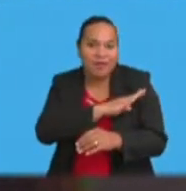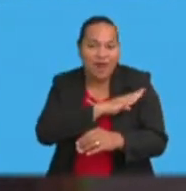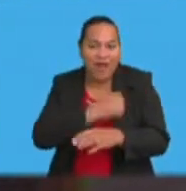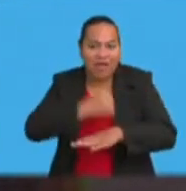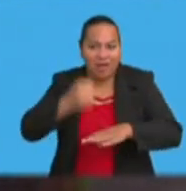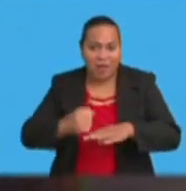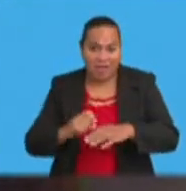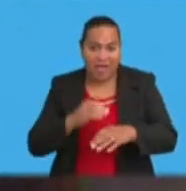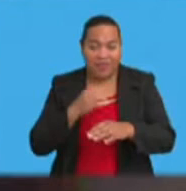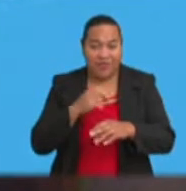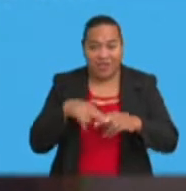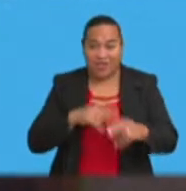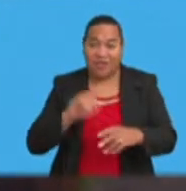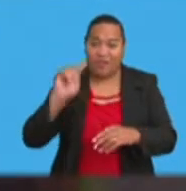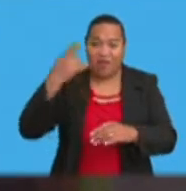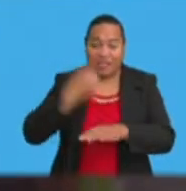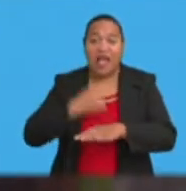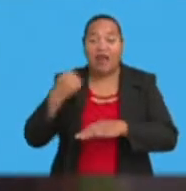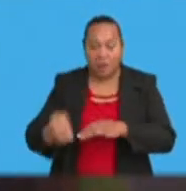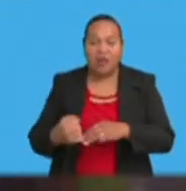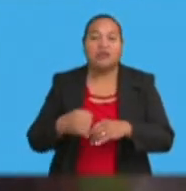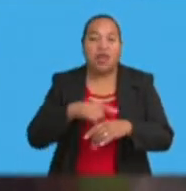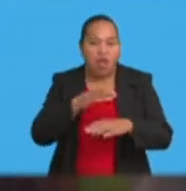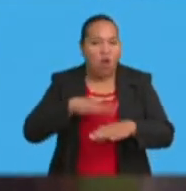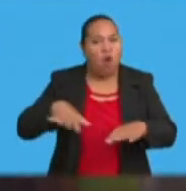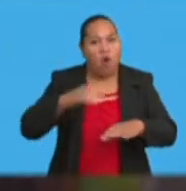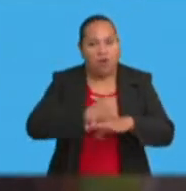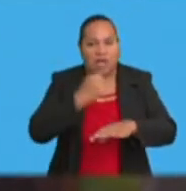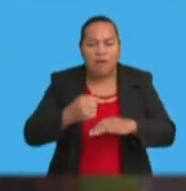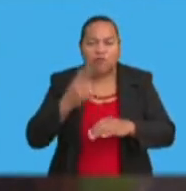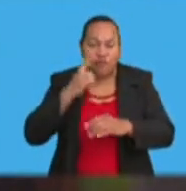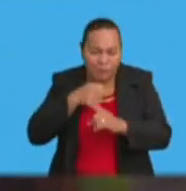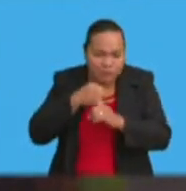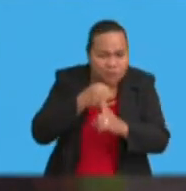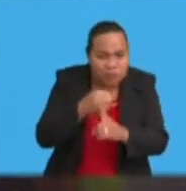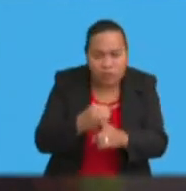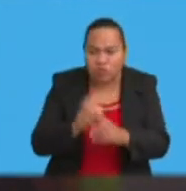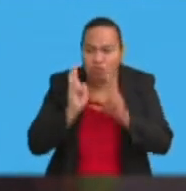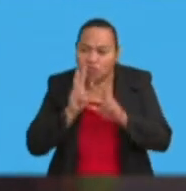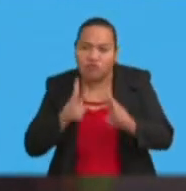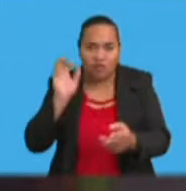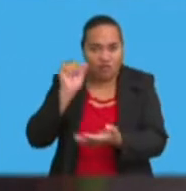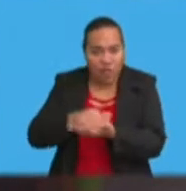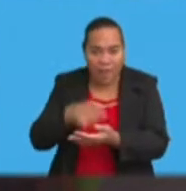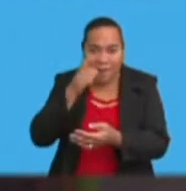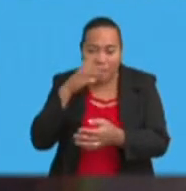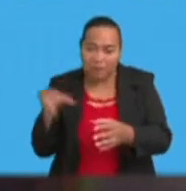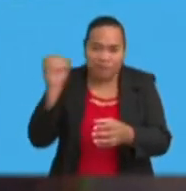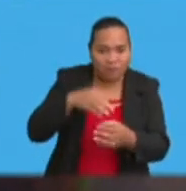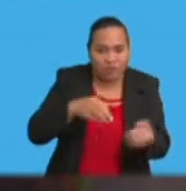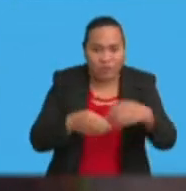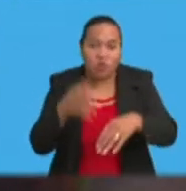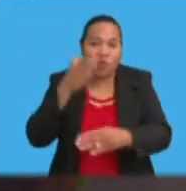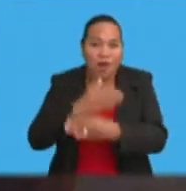Fiji First government, there has been a heavy emphasis on enhancing the kind of people that we have within our workforce, within our country.